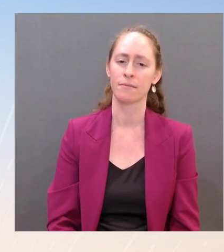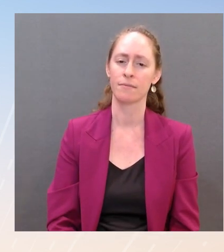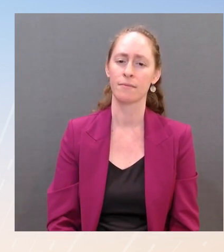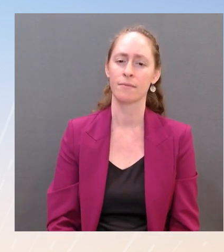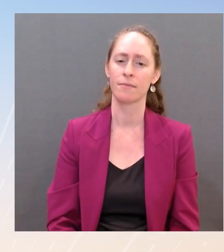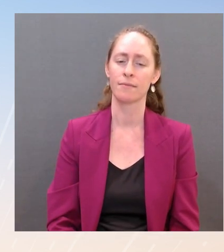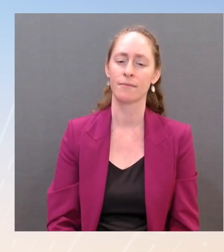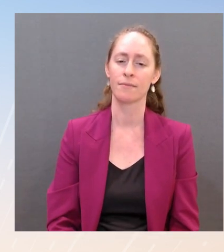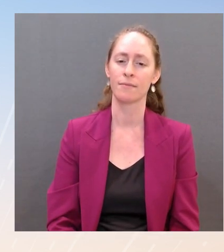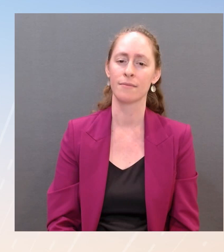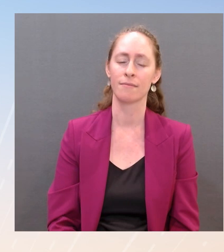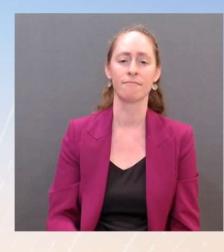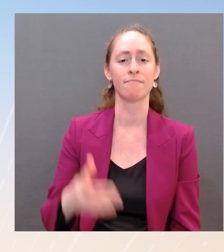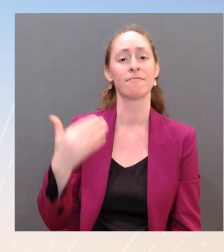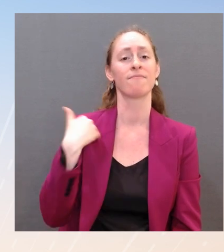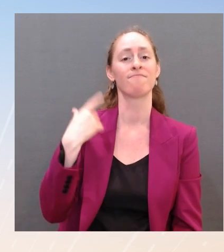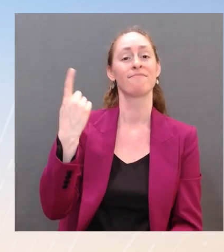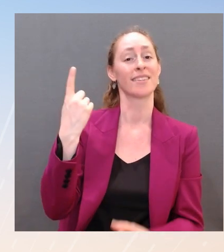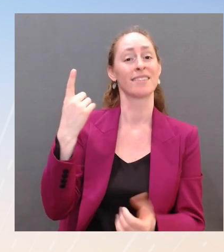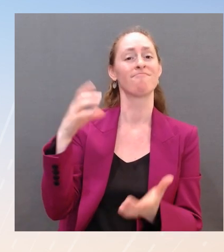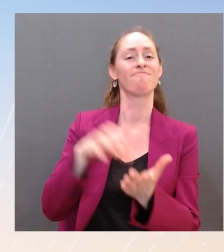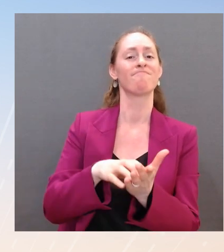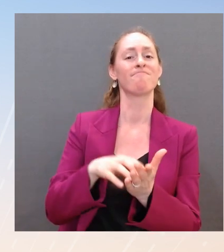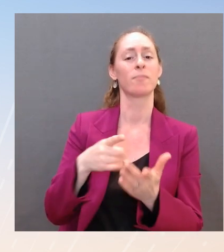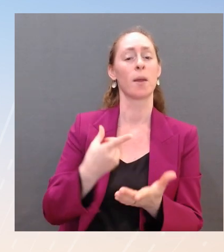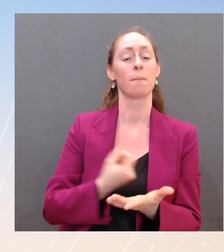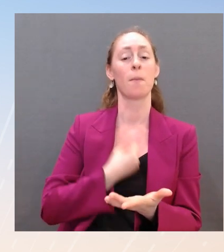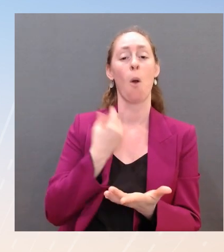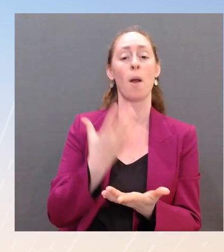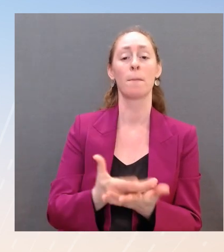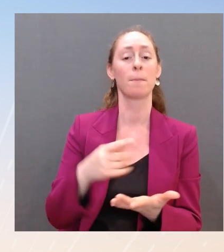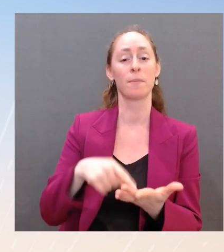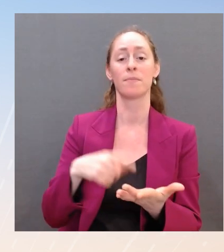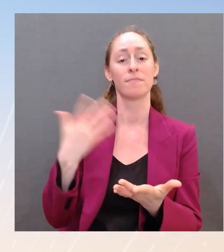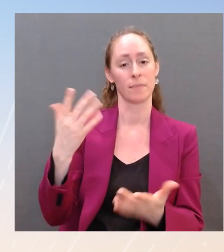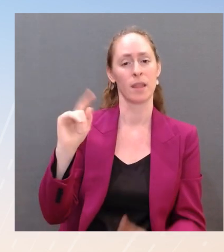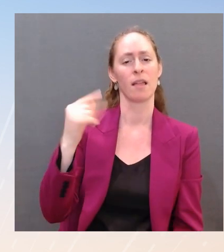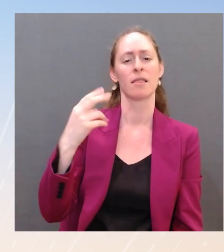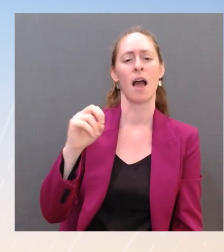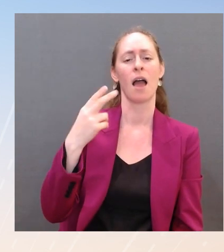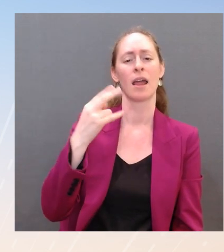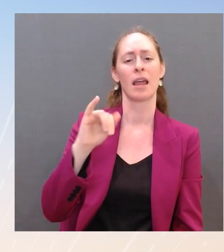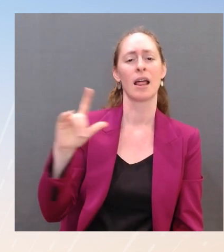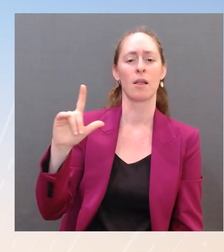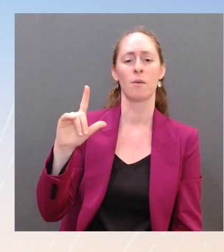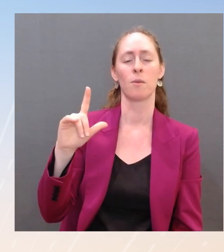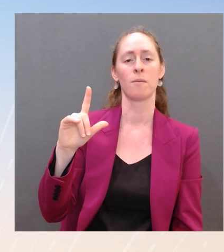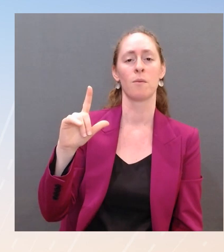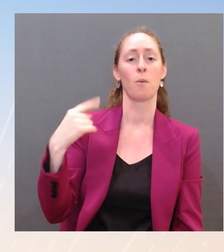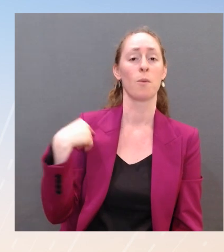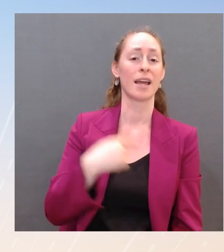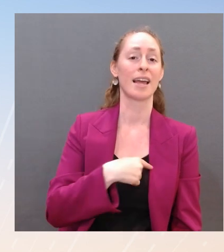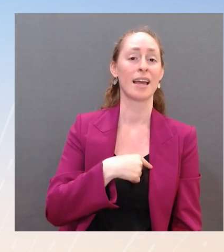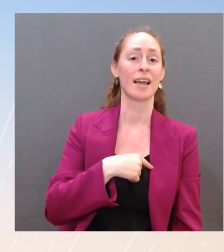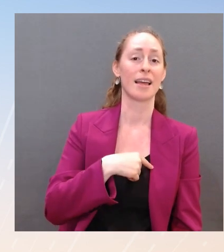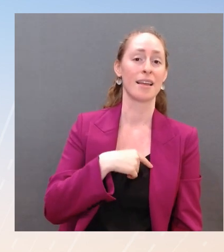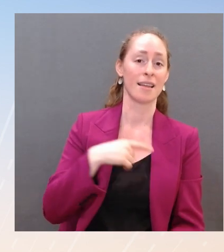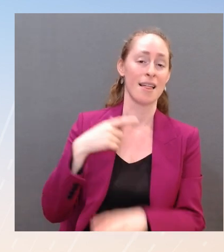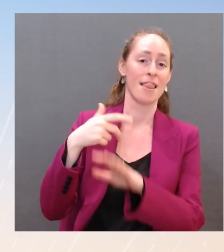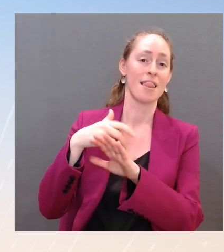the poem that the National Youth Poet Laureate, you might remember this from our inauguration. Yes, who doesn't love Amanda Gorman?